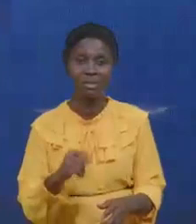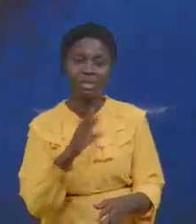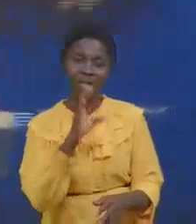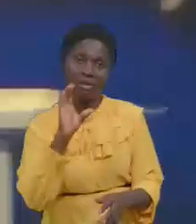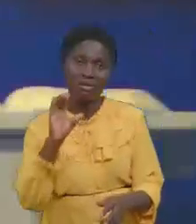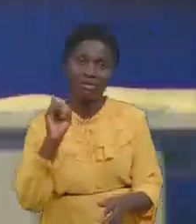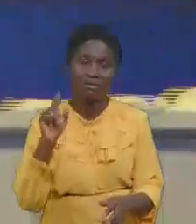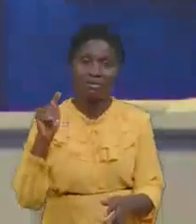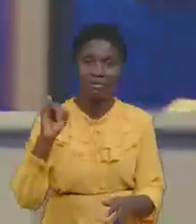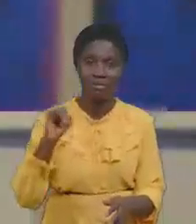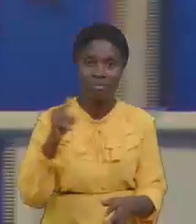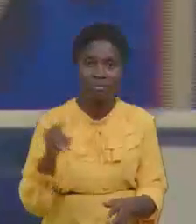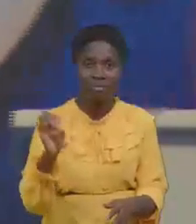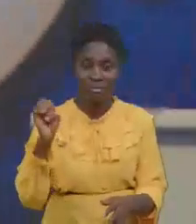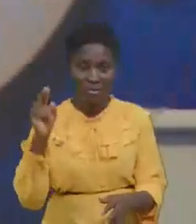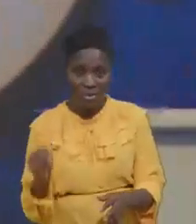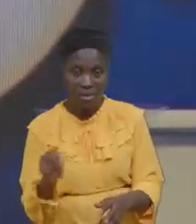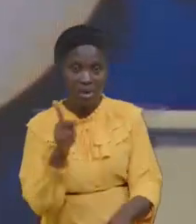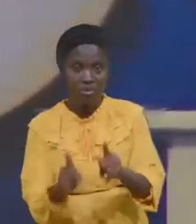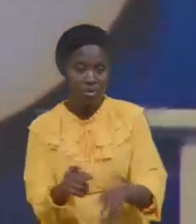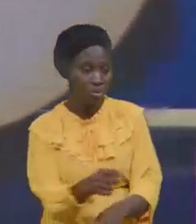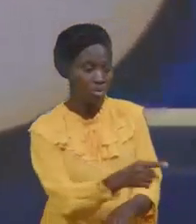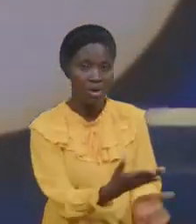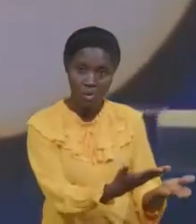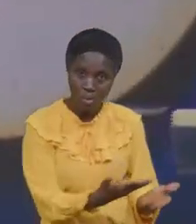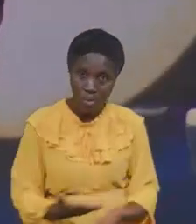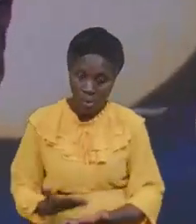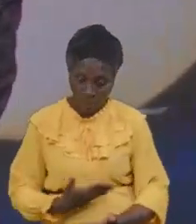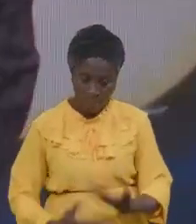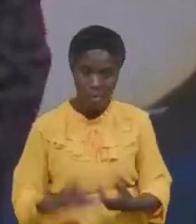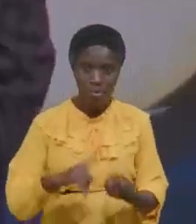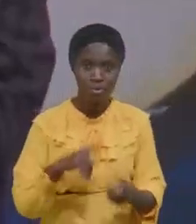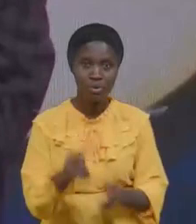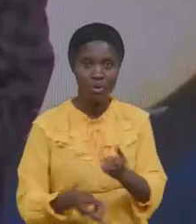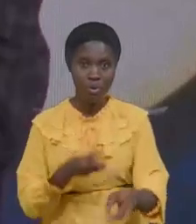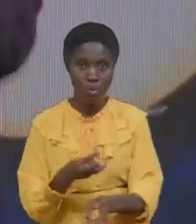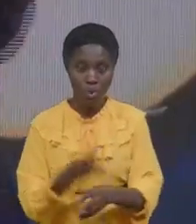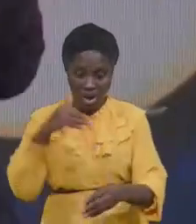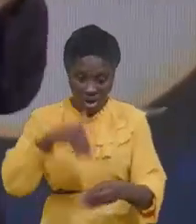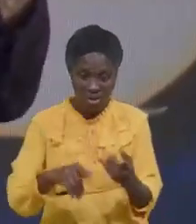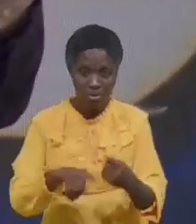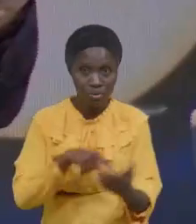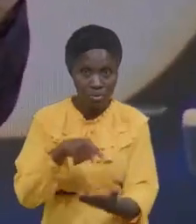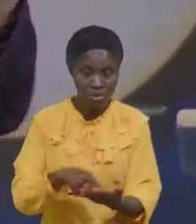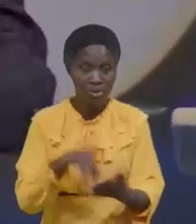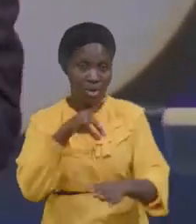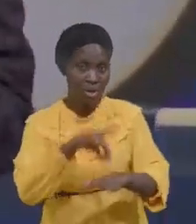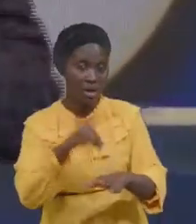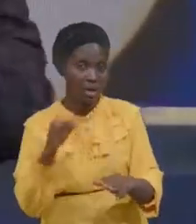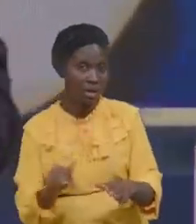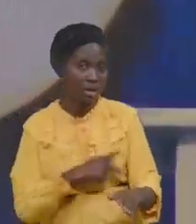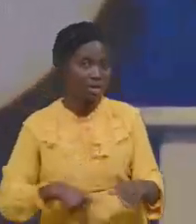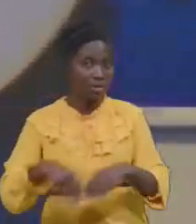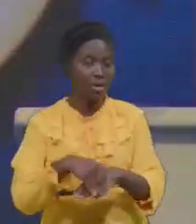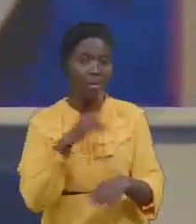people that they brought into the world, into the earthly kingdom, they were also